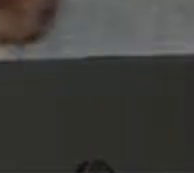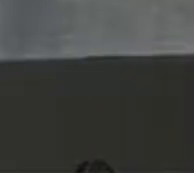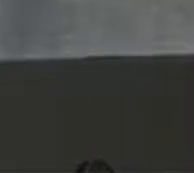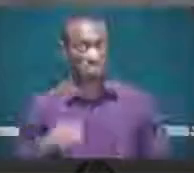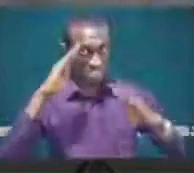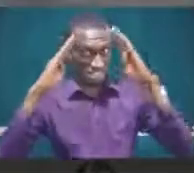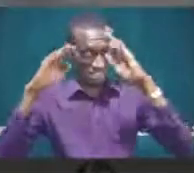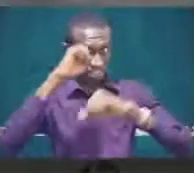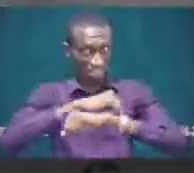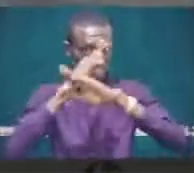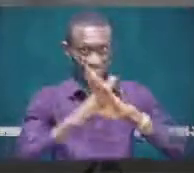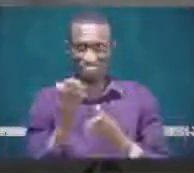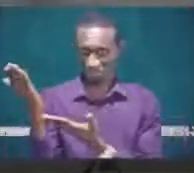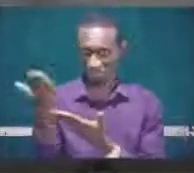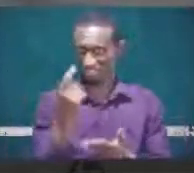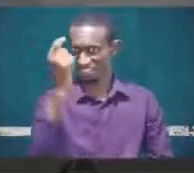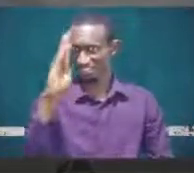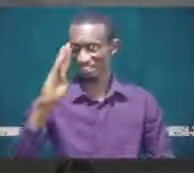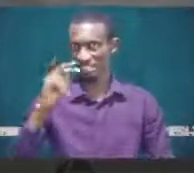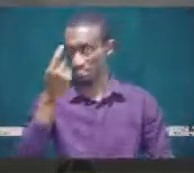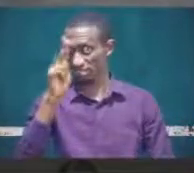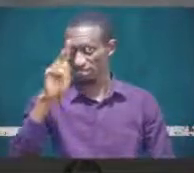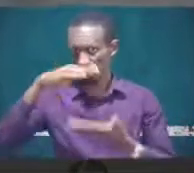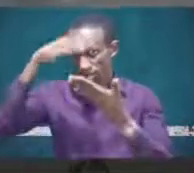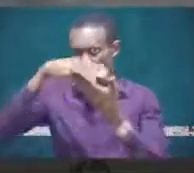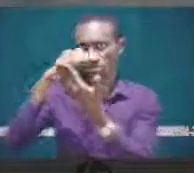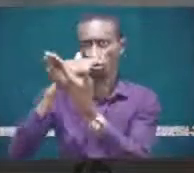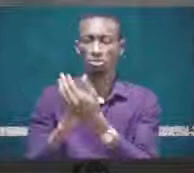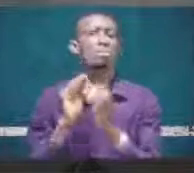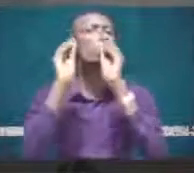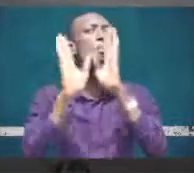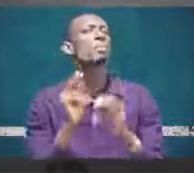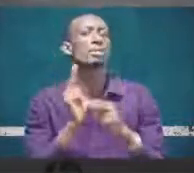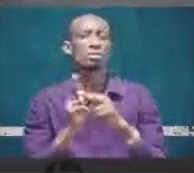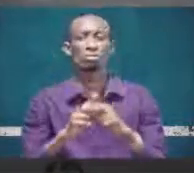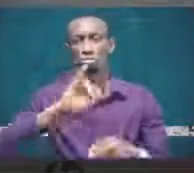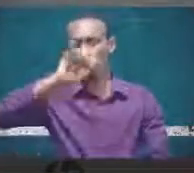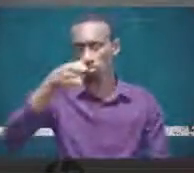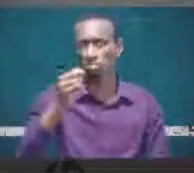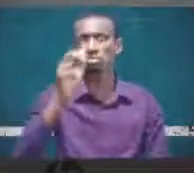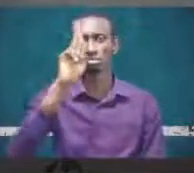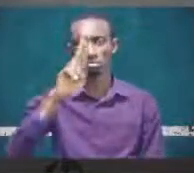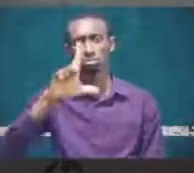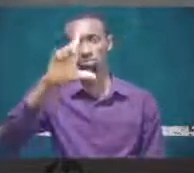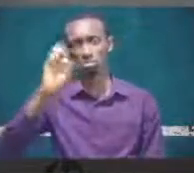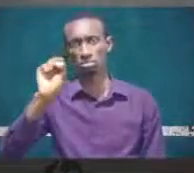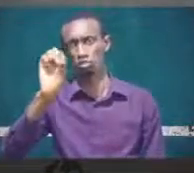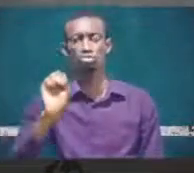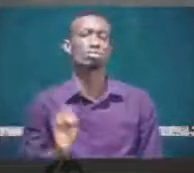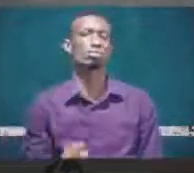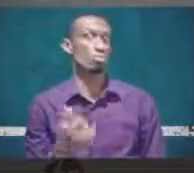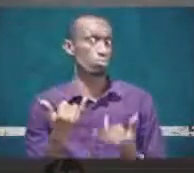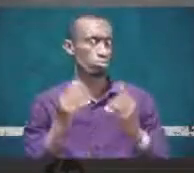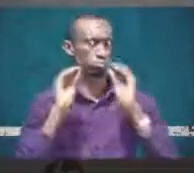Hello students, welcome to TV learning programs. As usual, I'm teacher Julius, and today I'll be with Senior 4